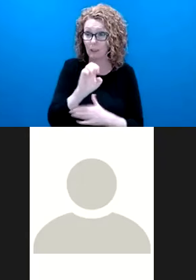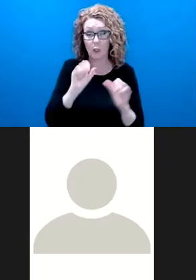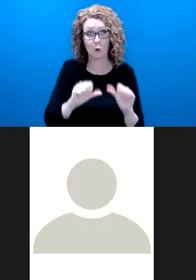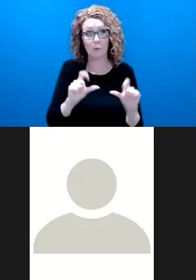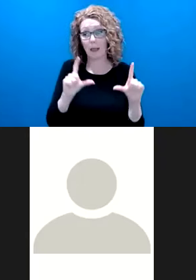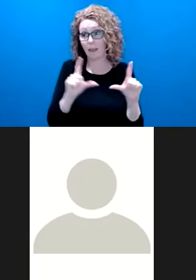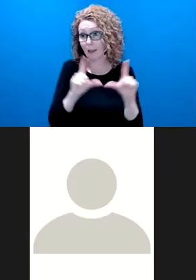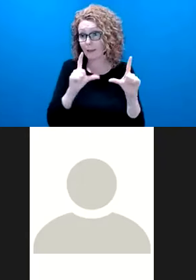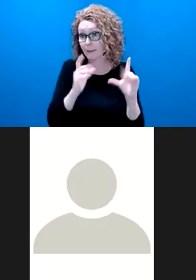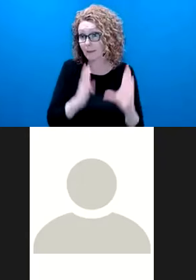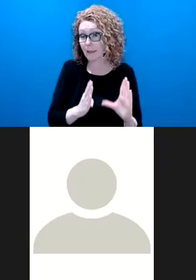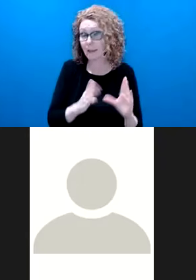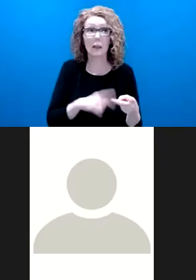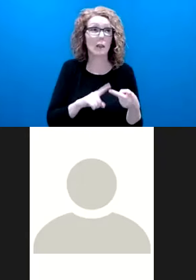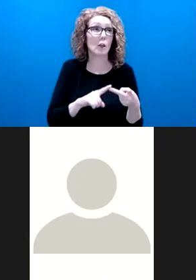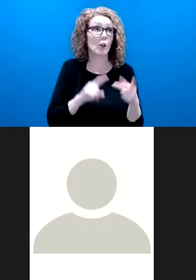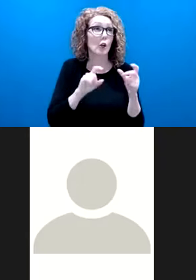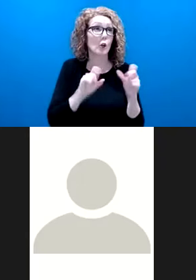can be individuals who are